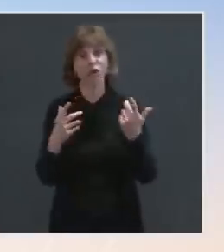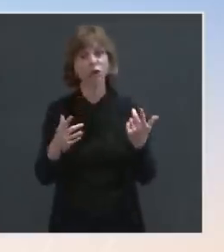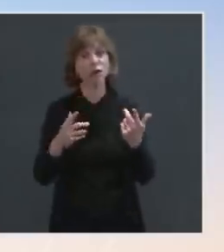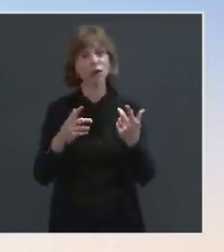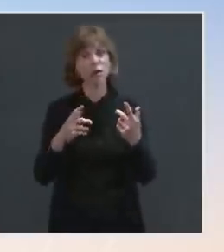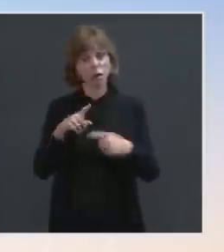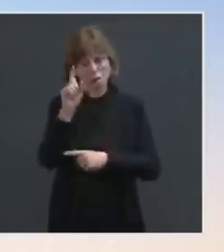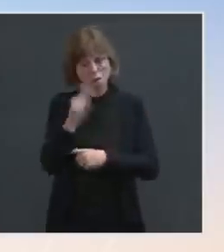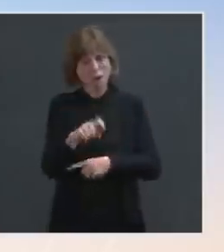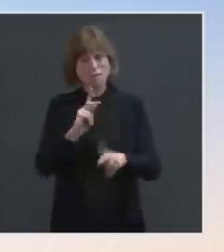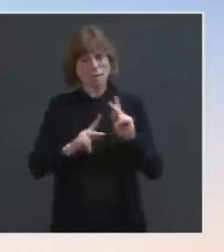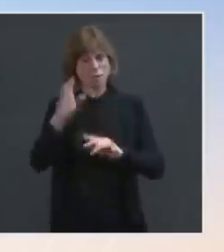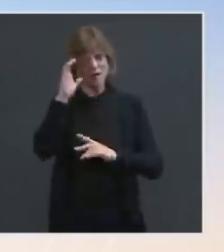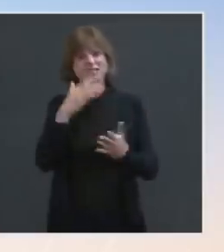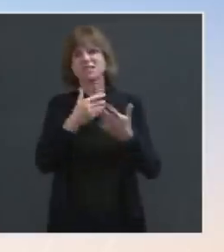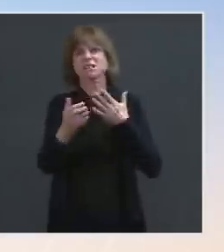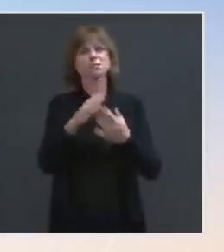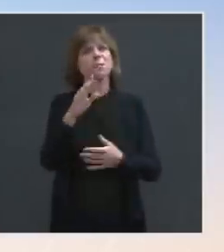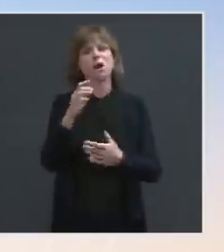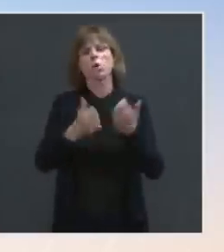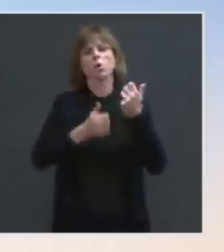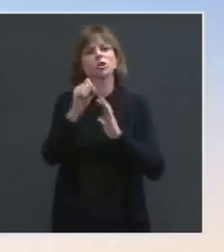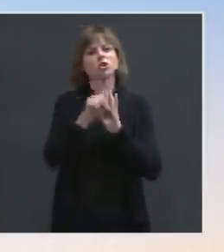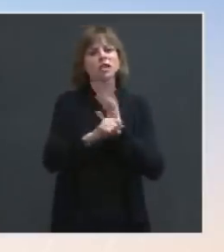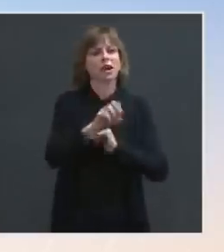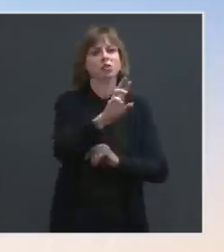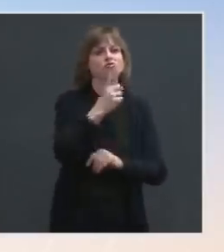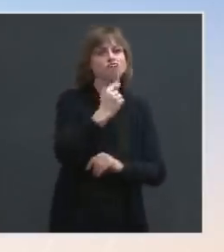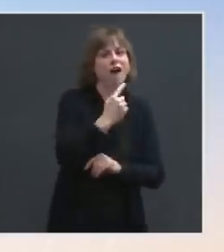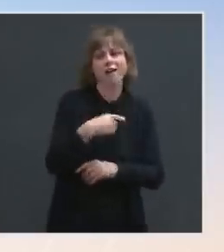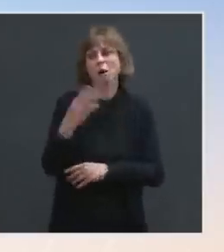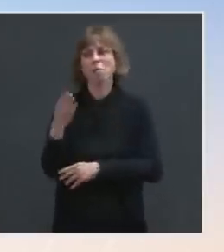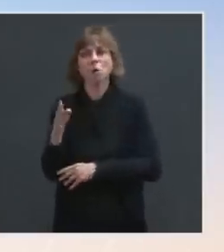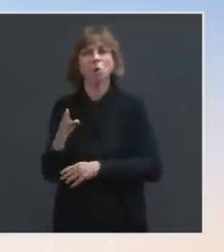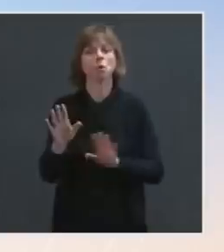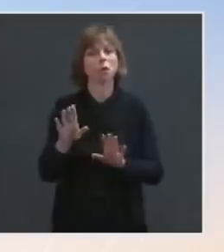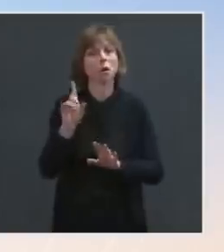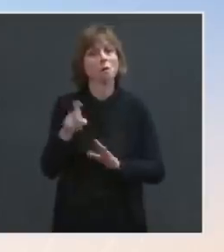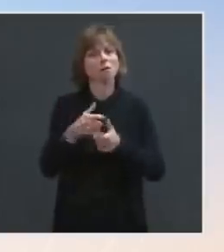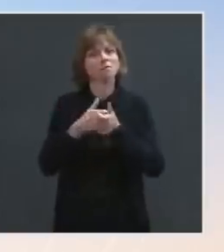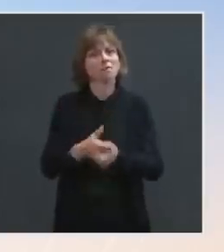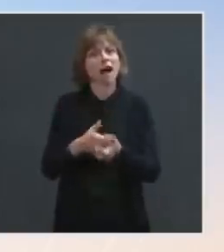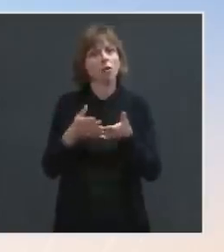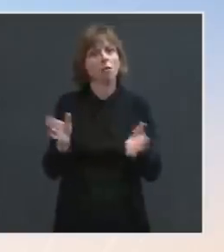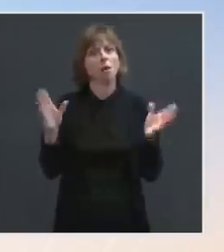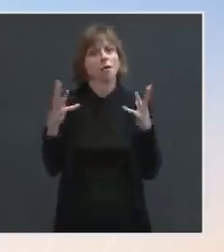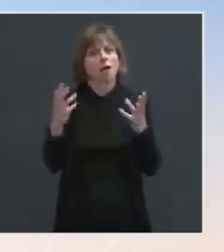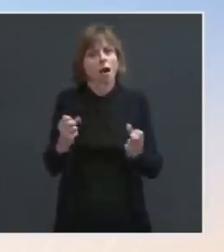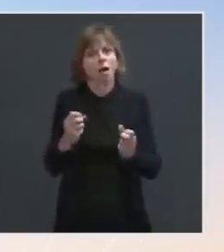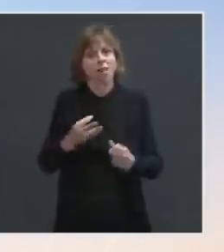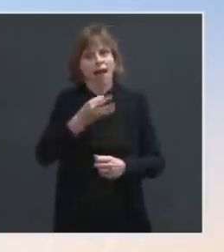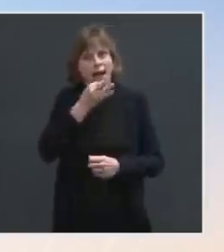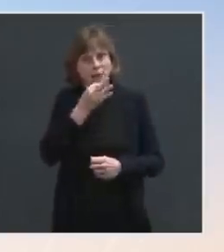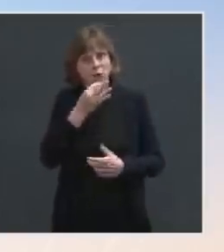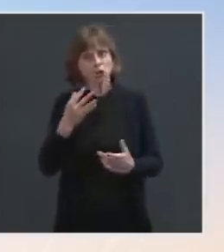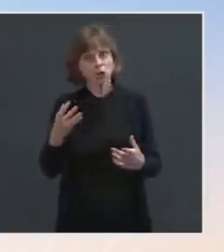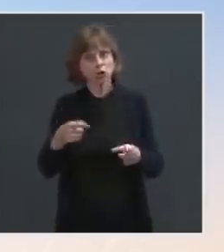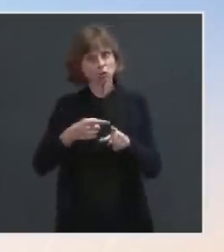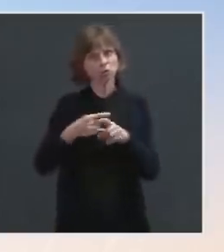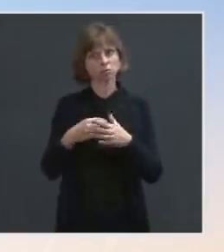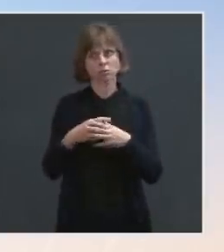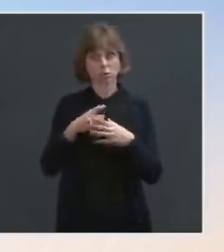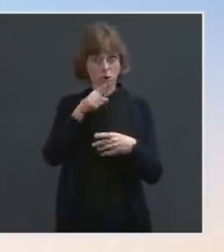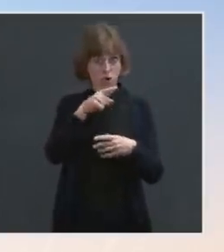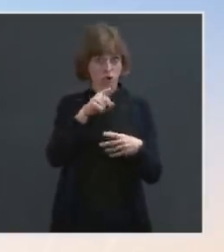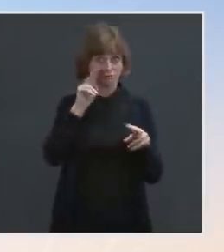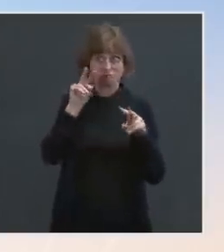country, whether they live in a red state or a blue state, to the guidance of public health experts. At the same time, you've watched the president closely for some